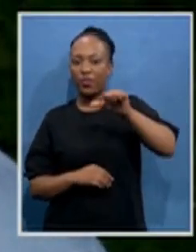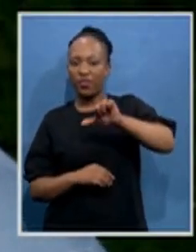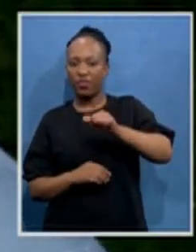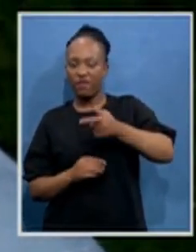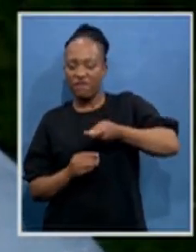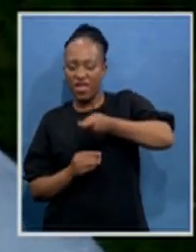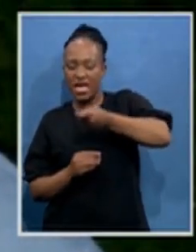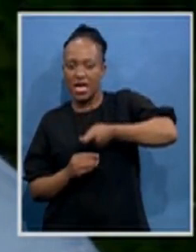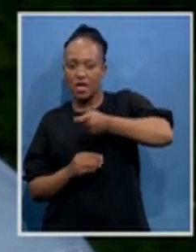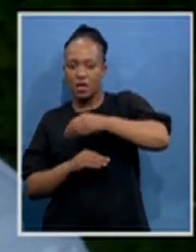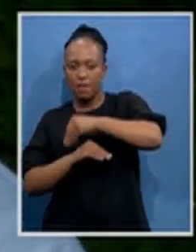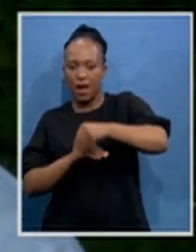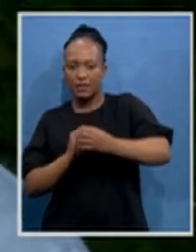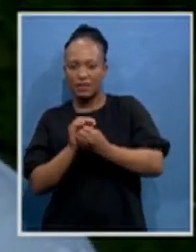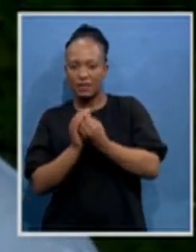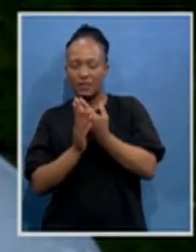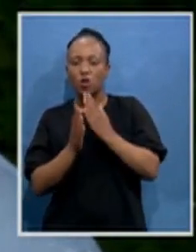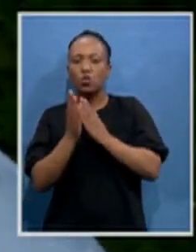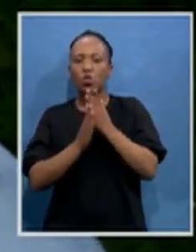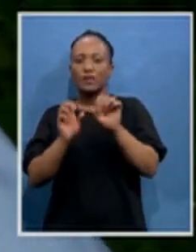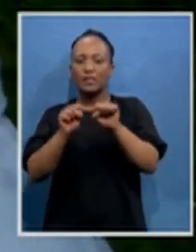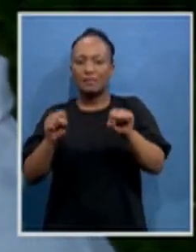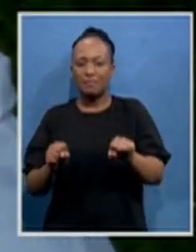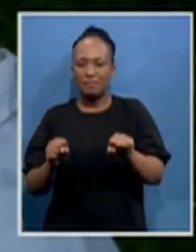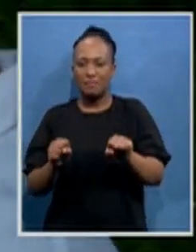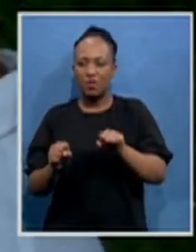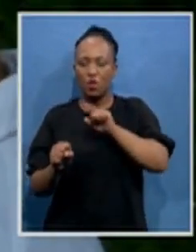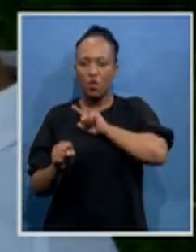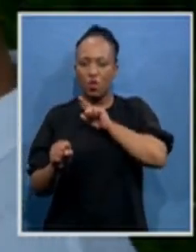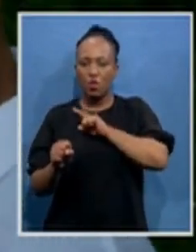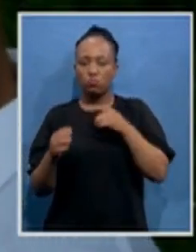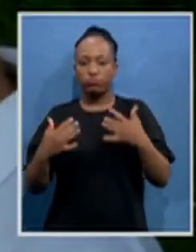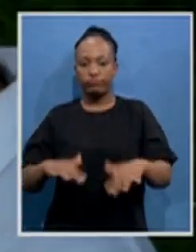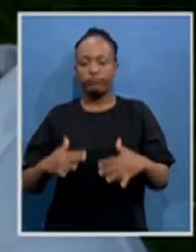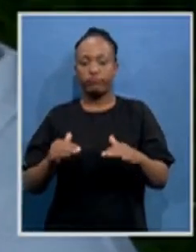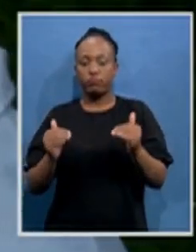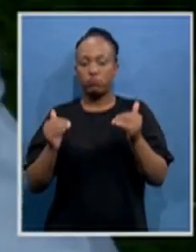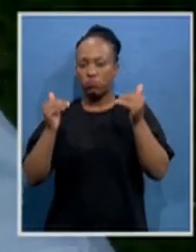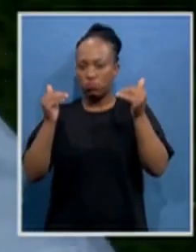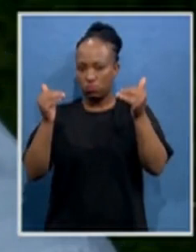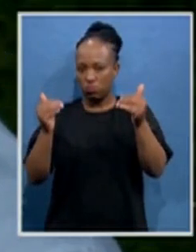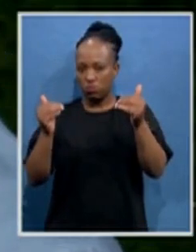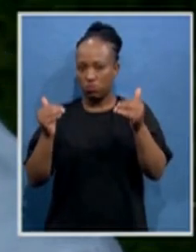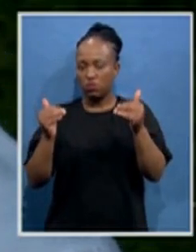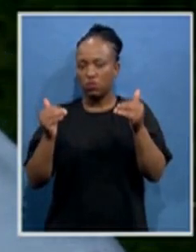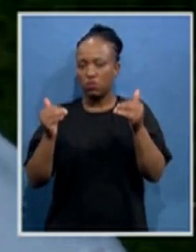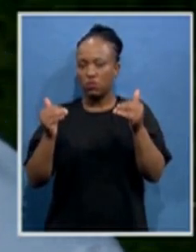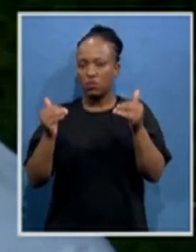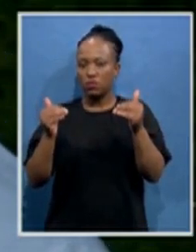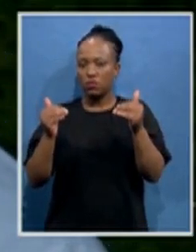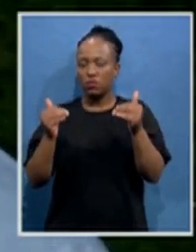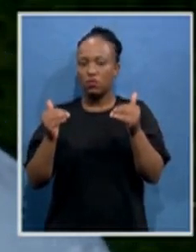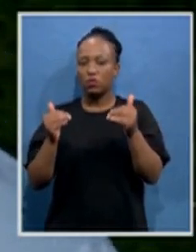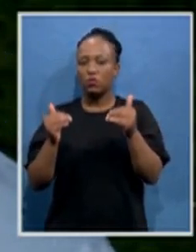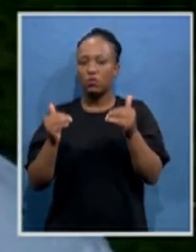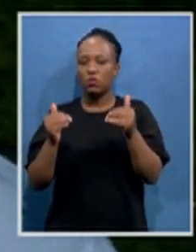system is either heated or cooled, and with roughly 23 kilometers of these pipes in the greenhouse,